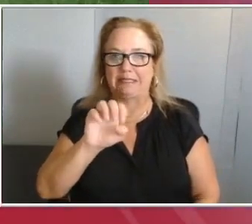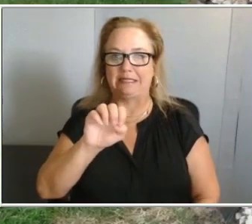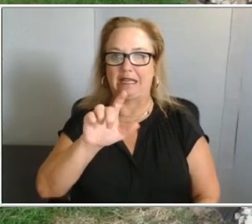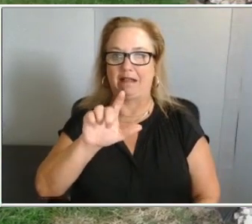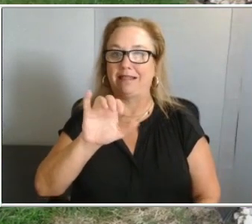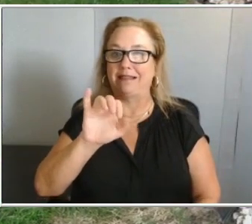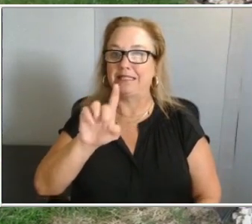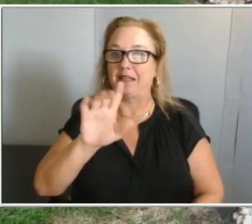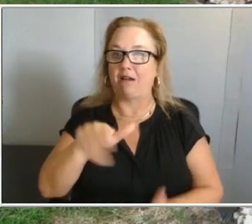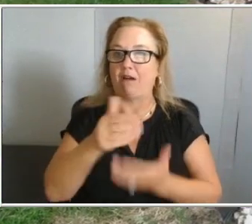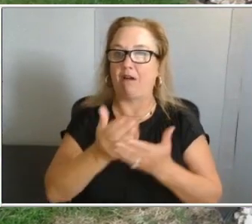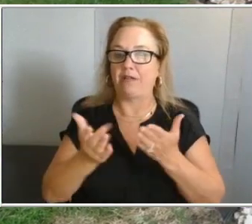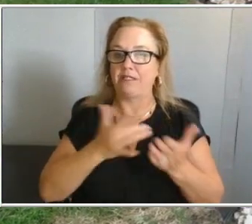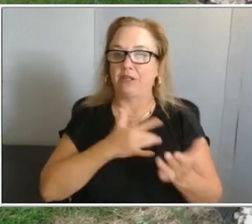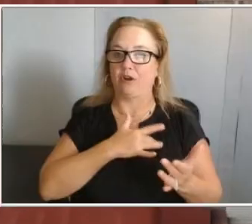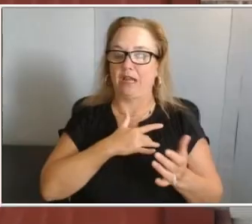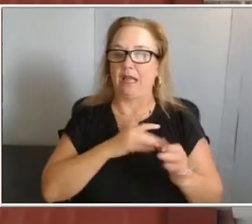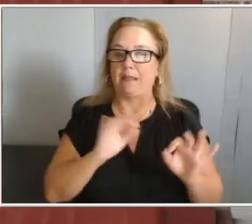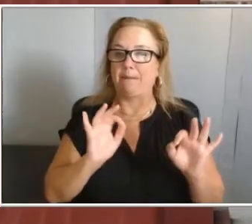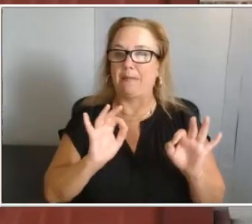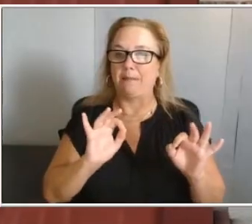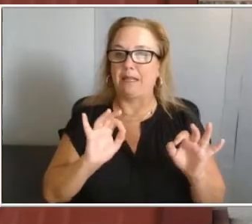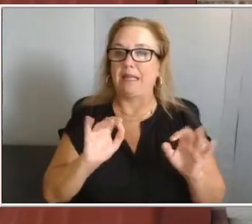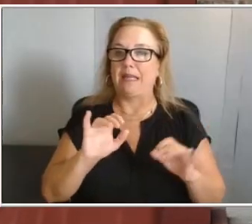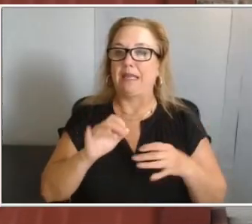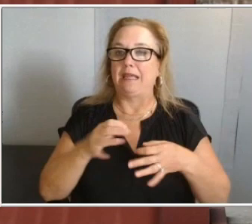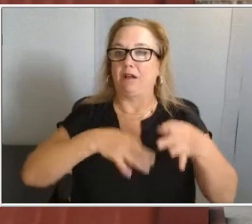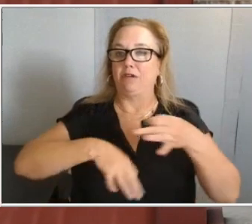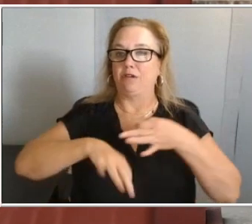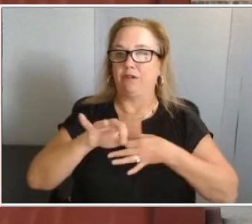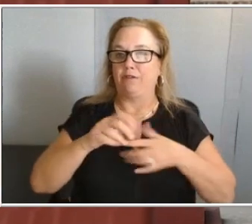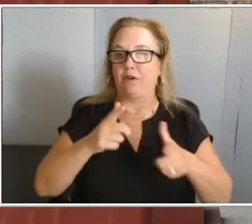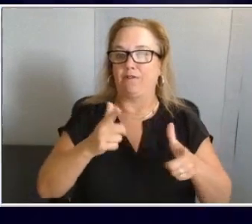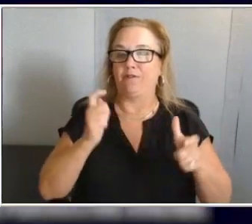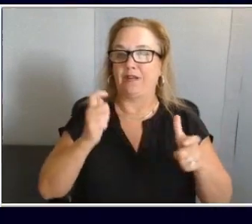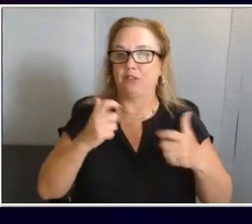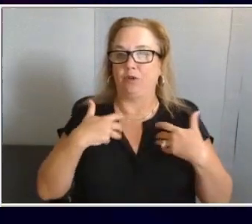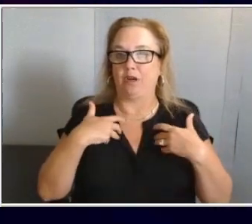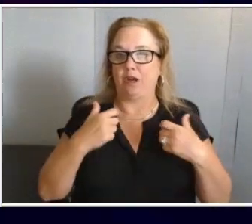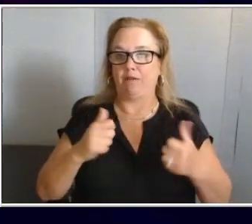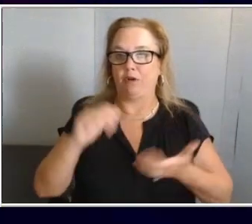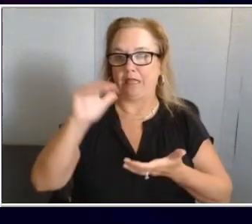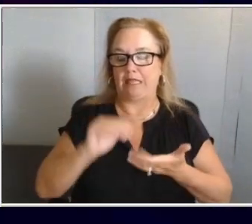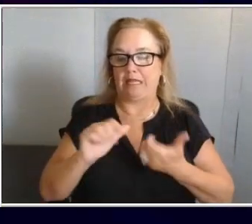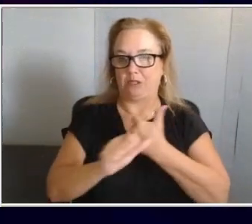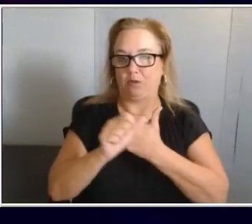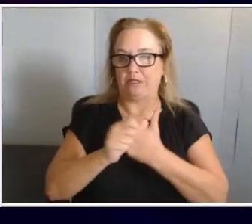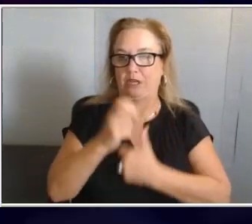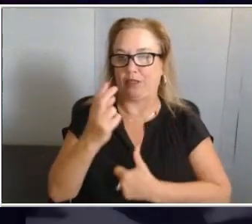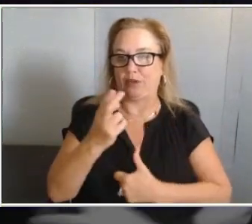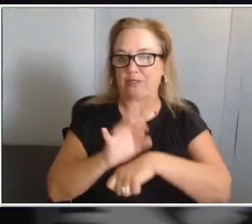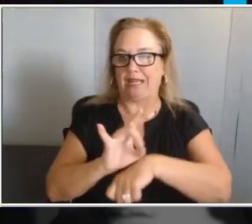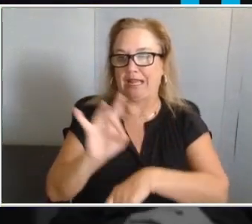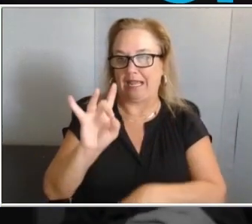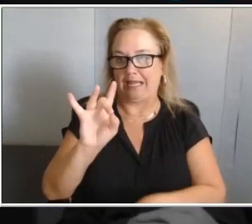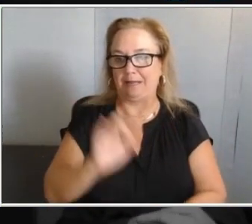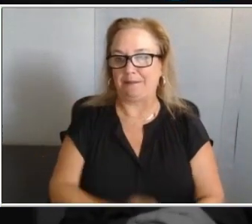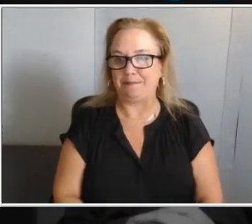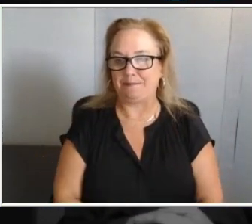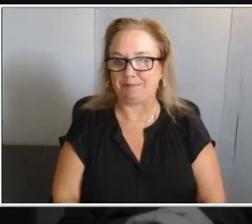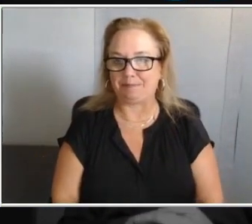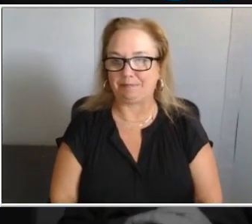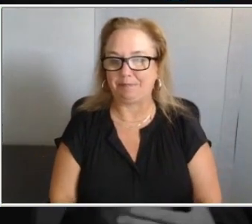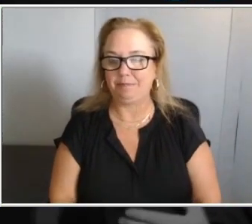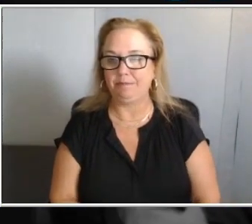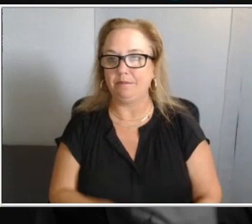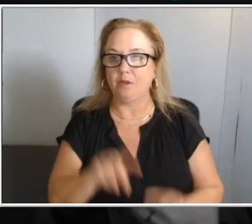Heart, the minimally invasive alternative with faster recovery and fewer risks, Thursday at 8 a.m.